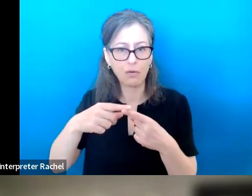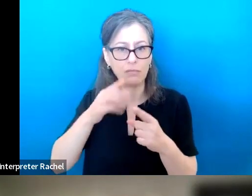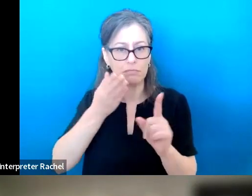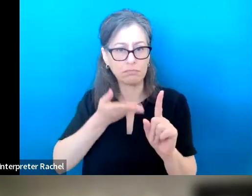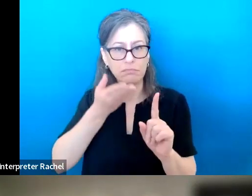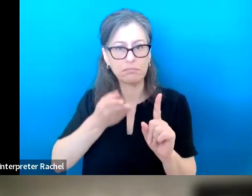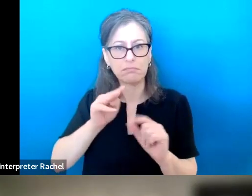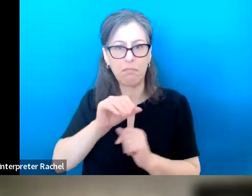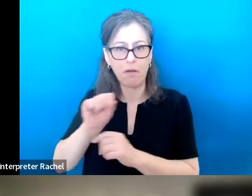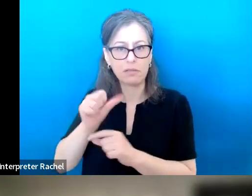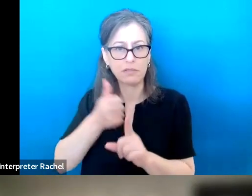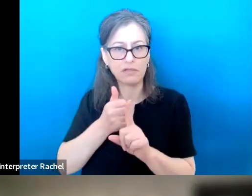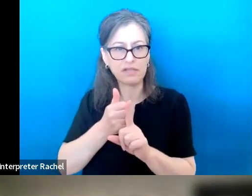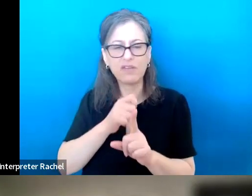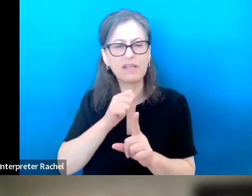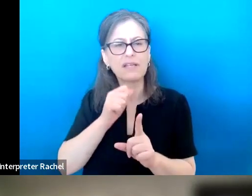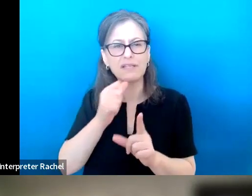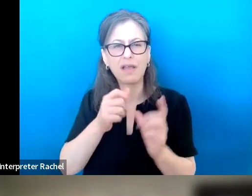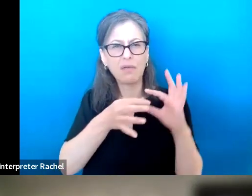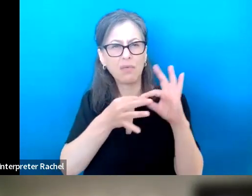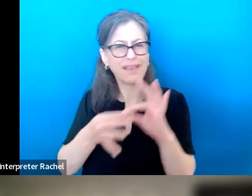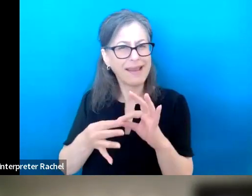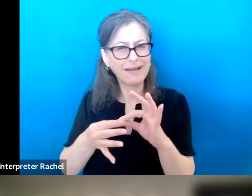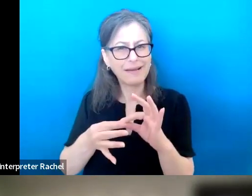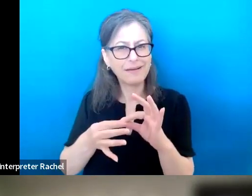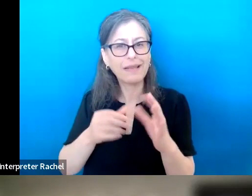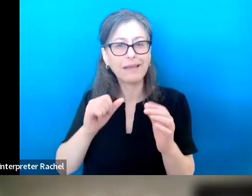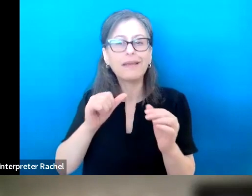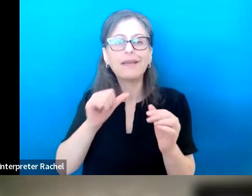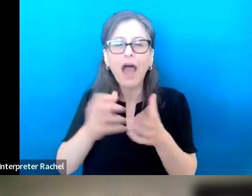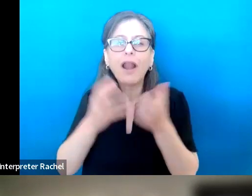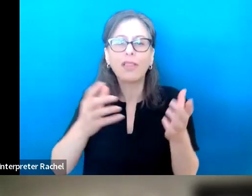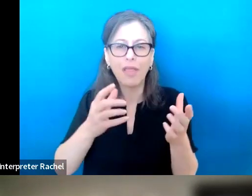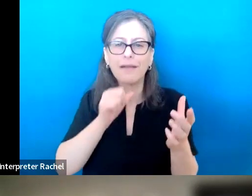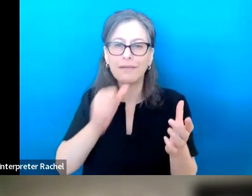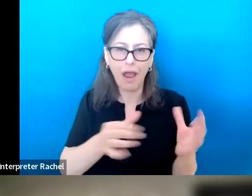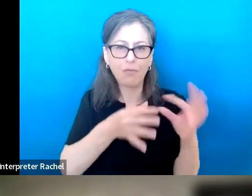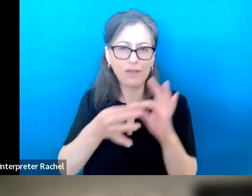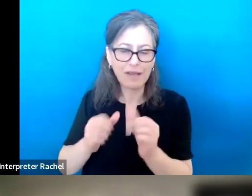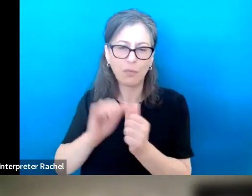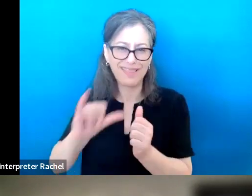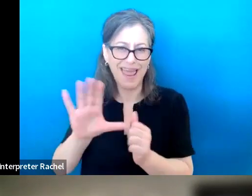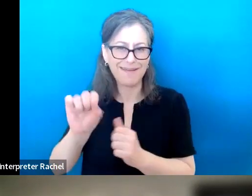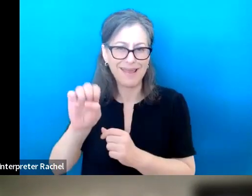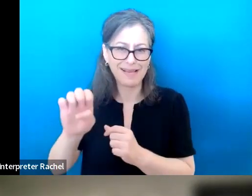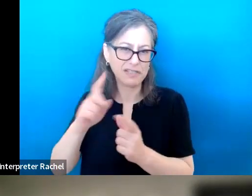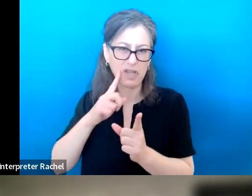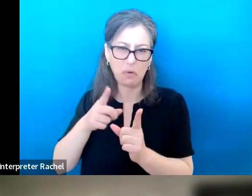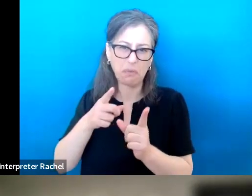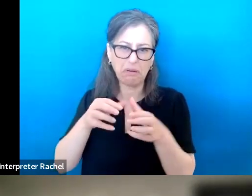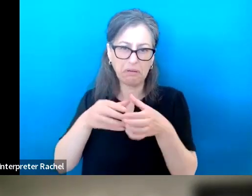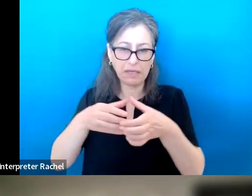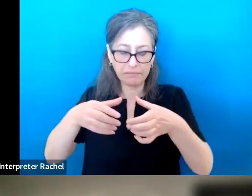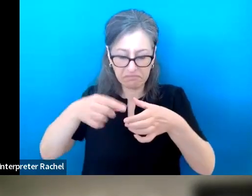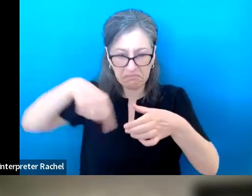lot that's sort of not related to the case, if that makes sense. In terms of research, yeah.